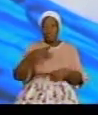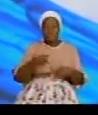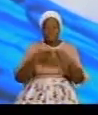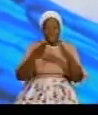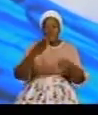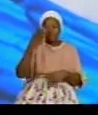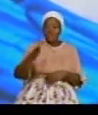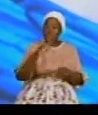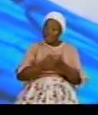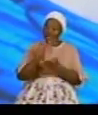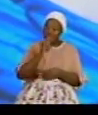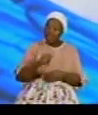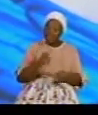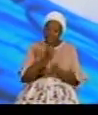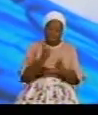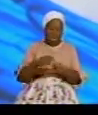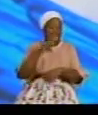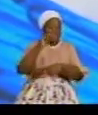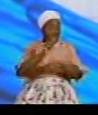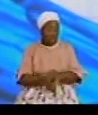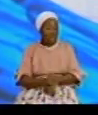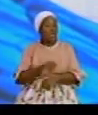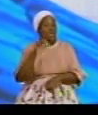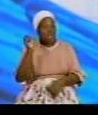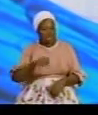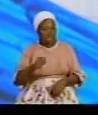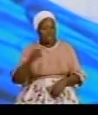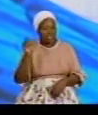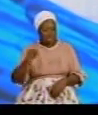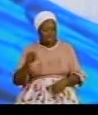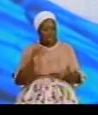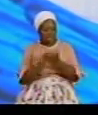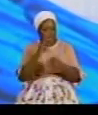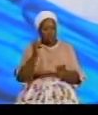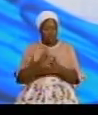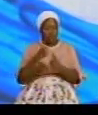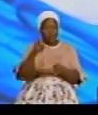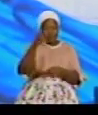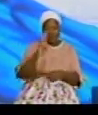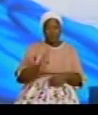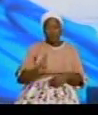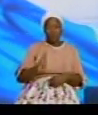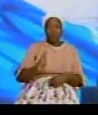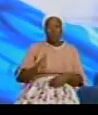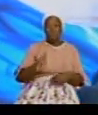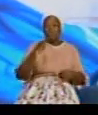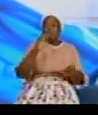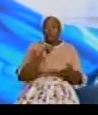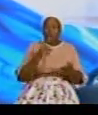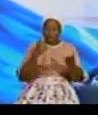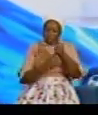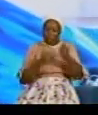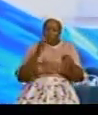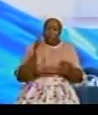tradition. Yes, yes. That's the word of the Lord. Hold on to that tradition that we keep on